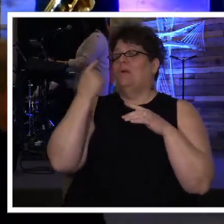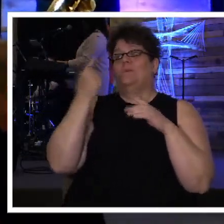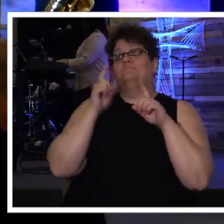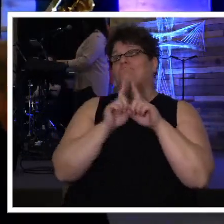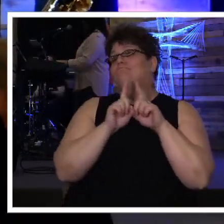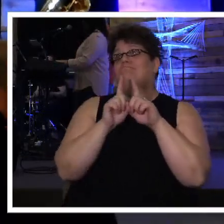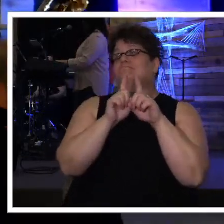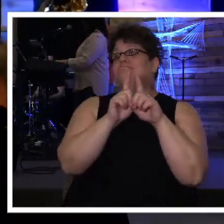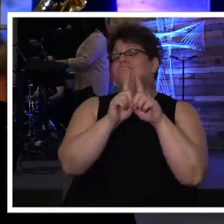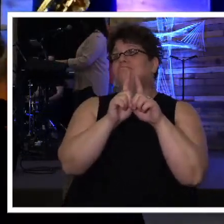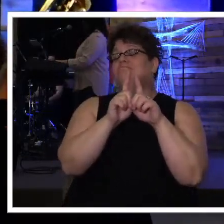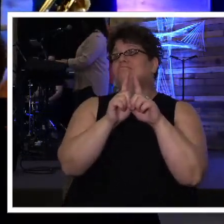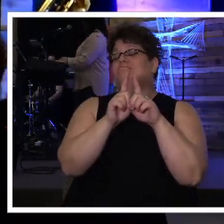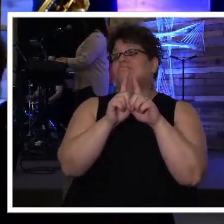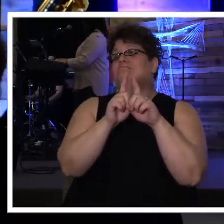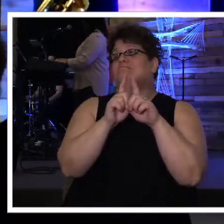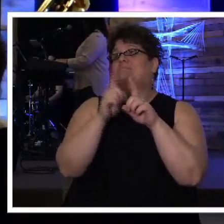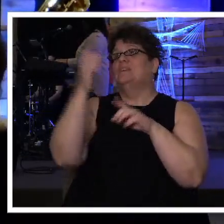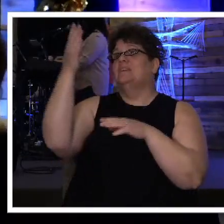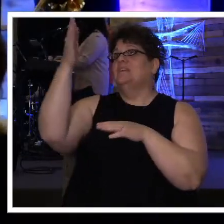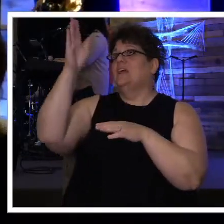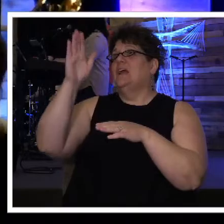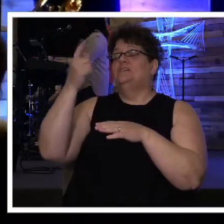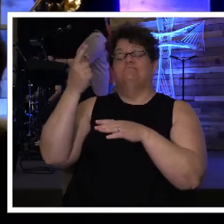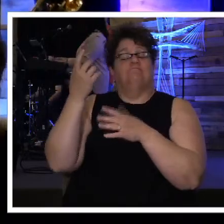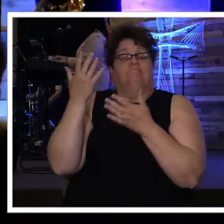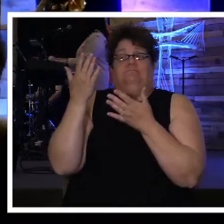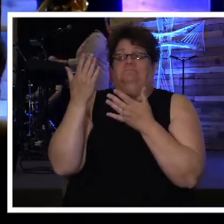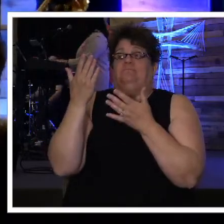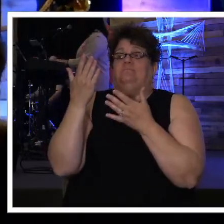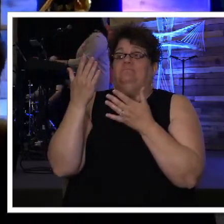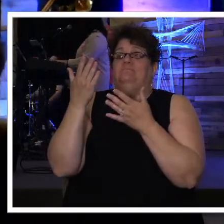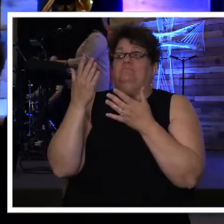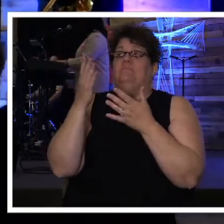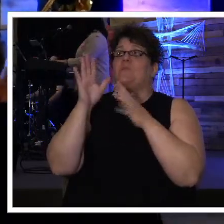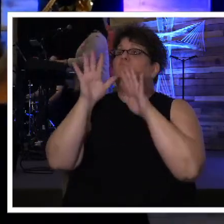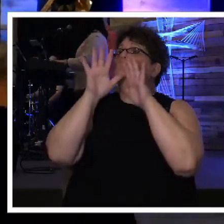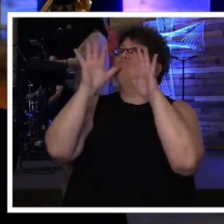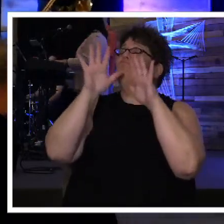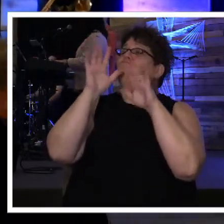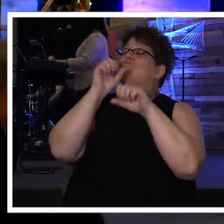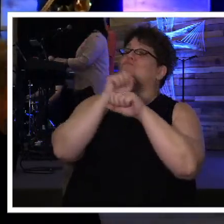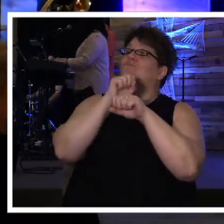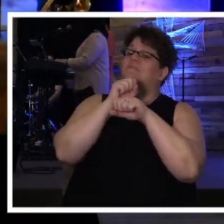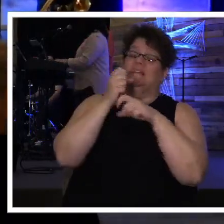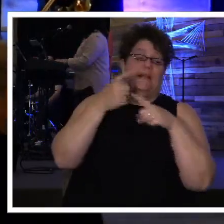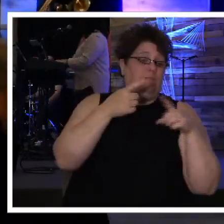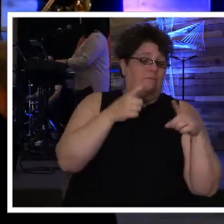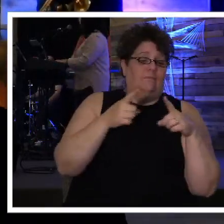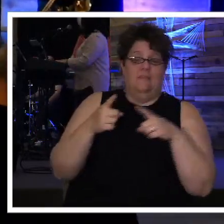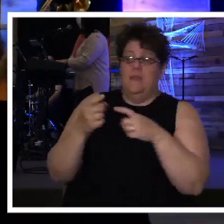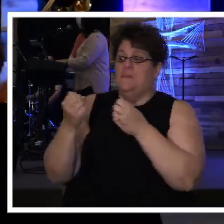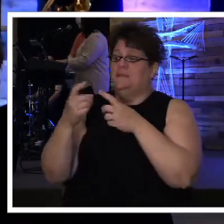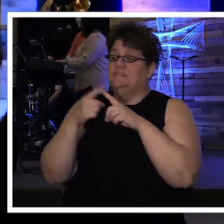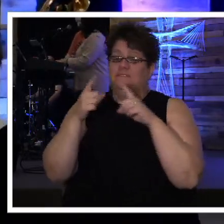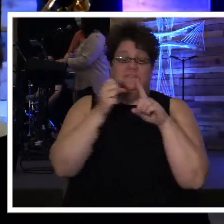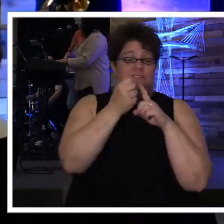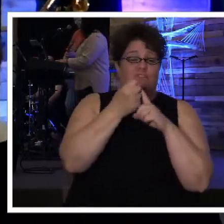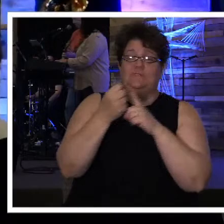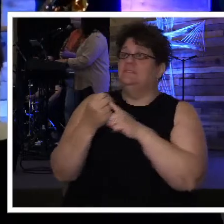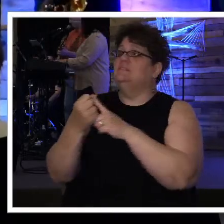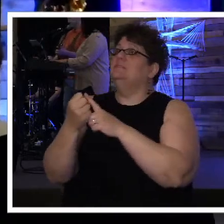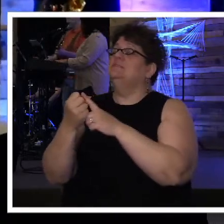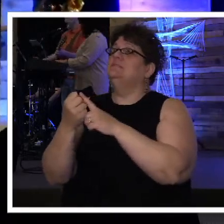God, you operate in many ways, Lord God. Either you deliver us from those situations or you give us the strength to endure because your grace